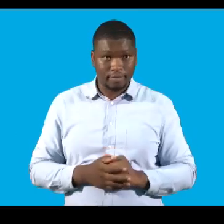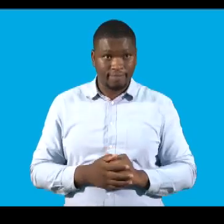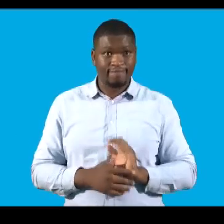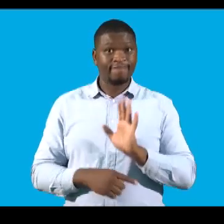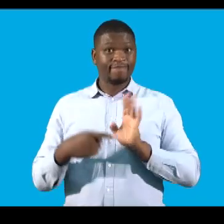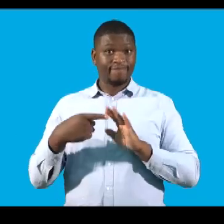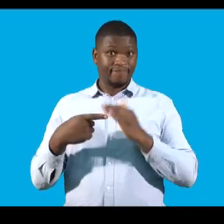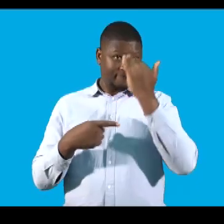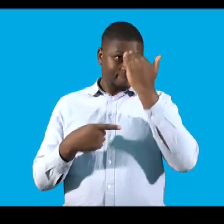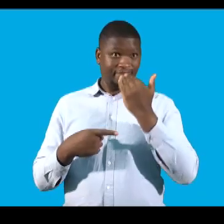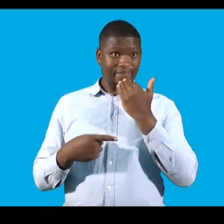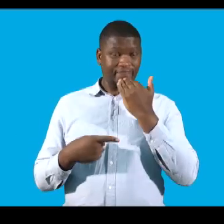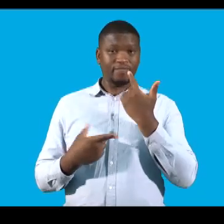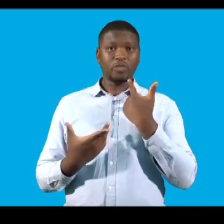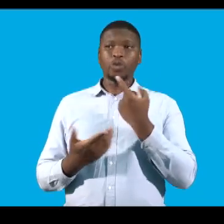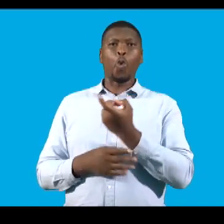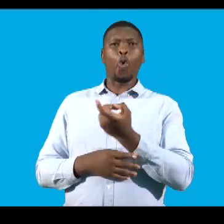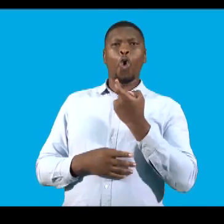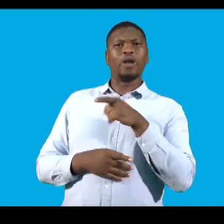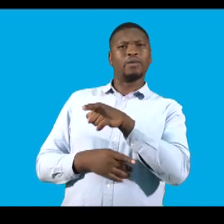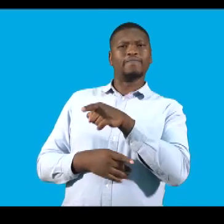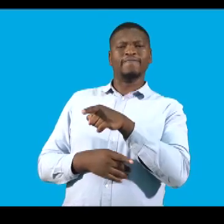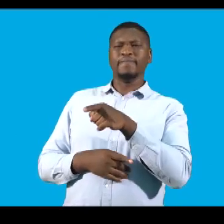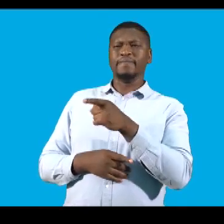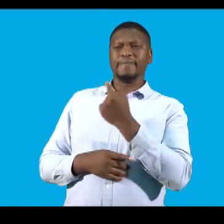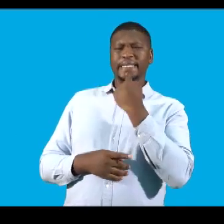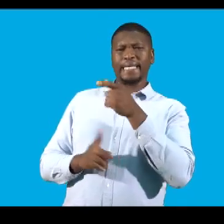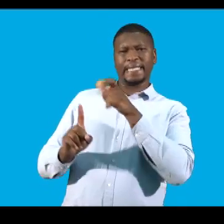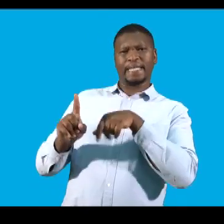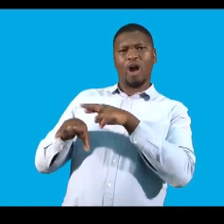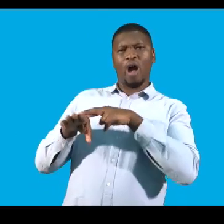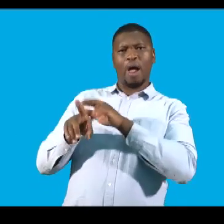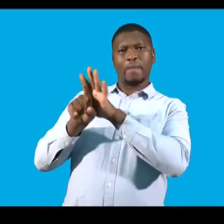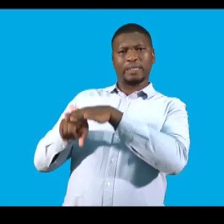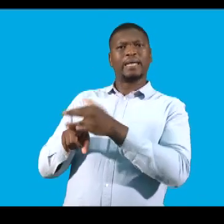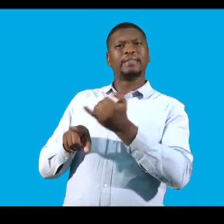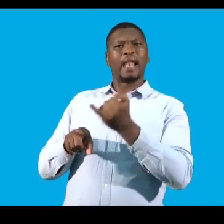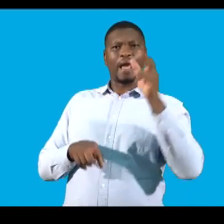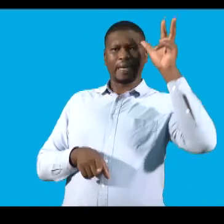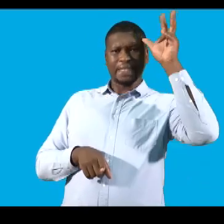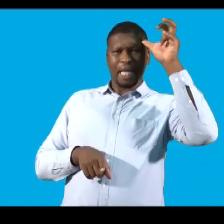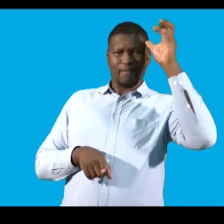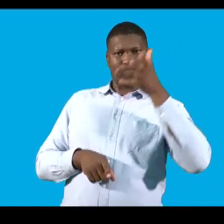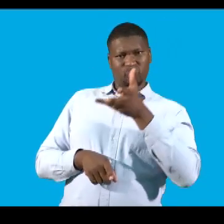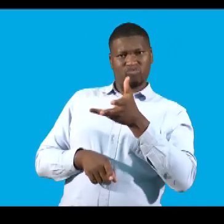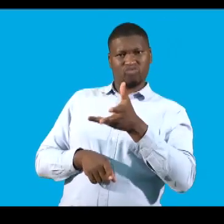this, here we've got an image that's calling the apartheid government the devil, which obviously